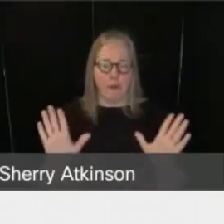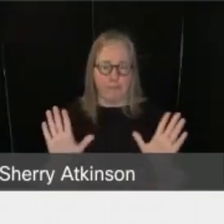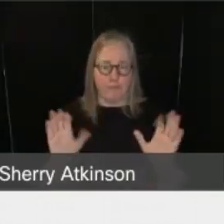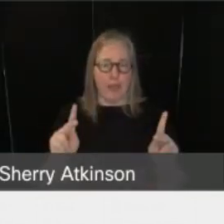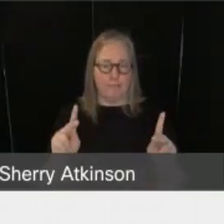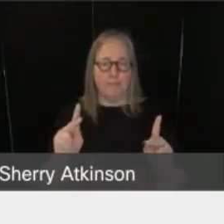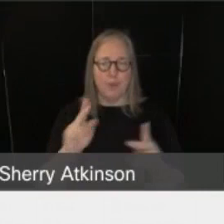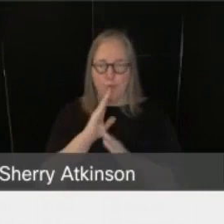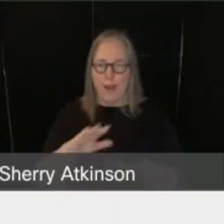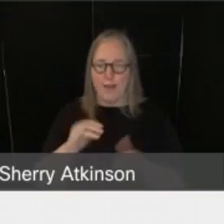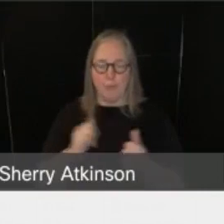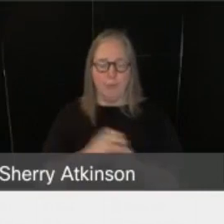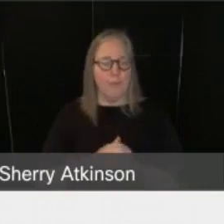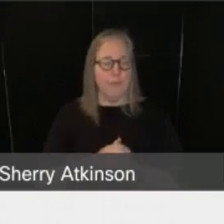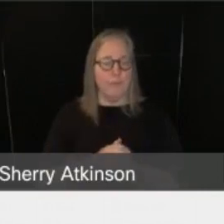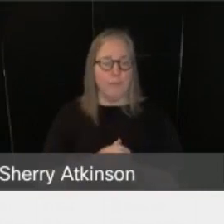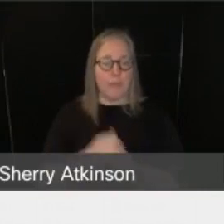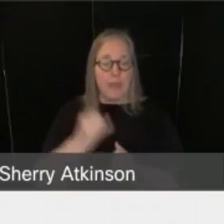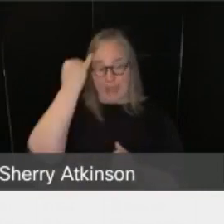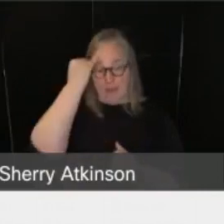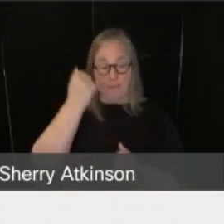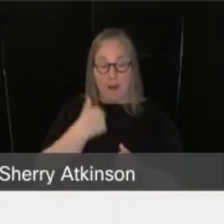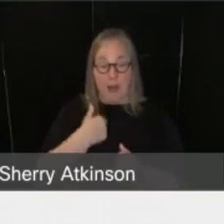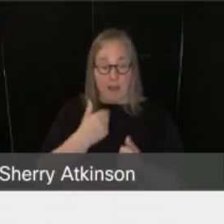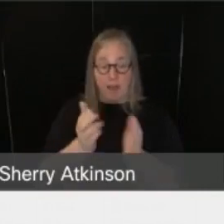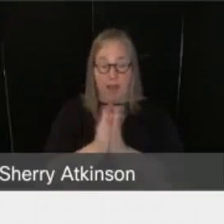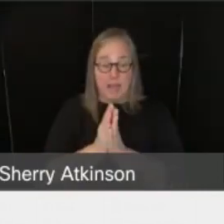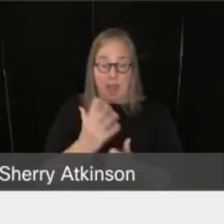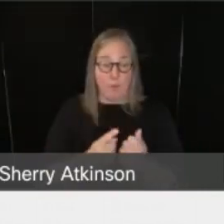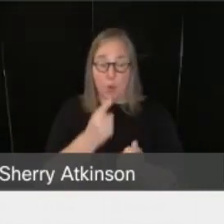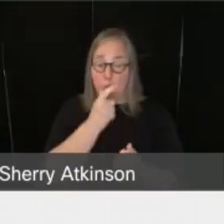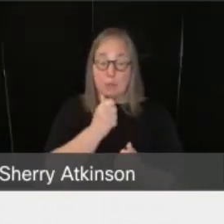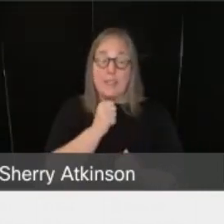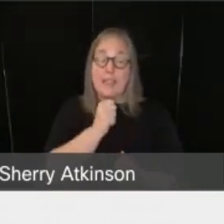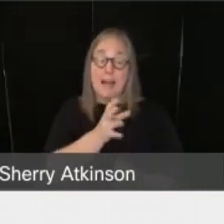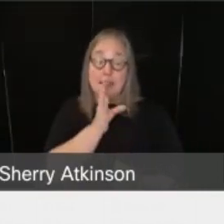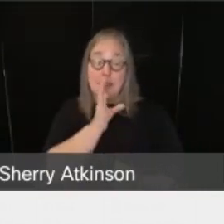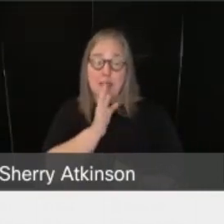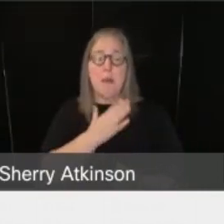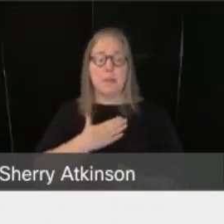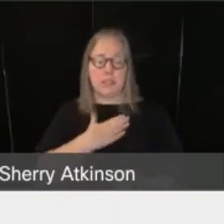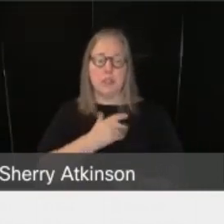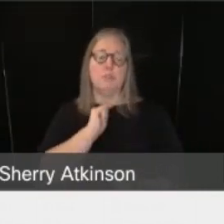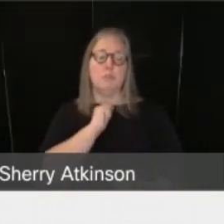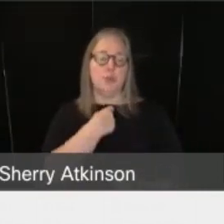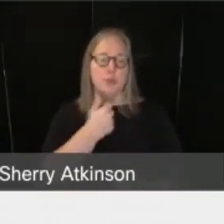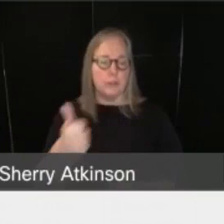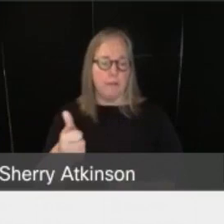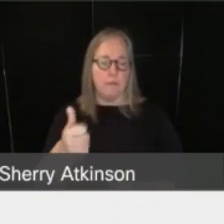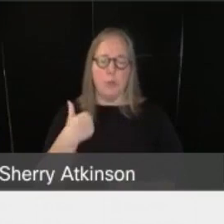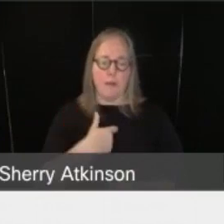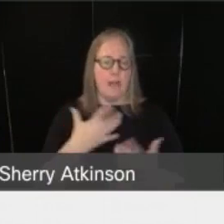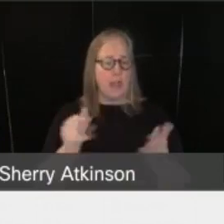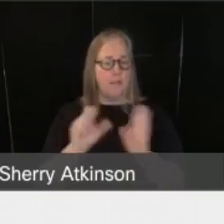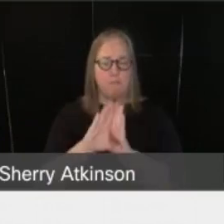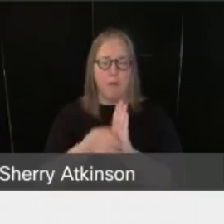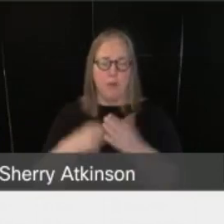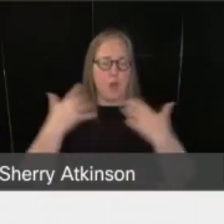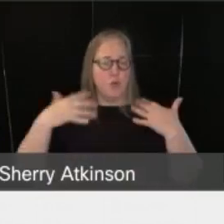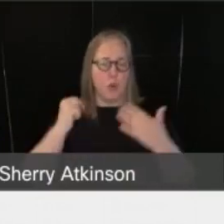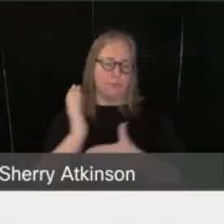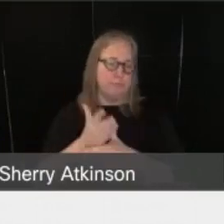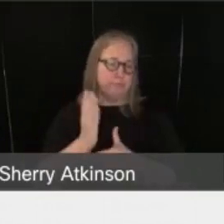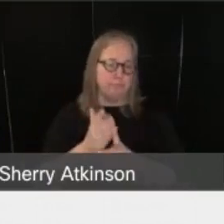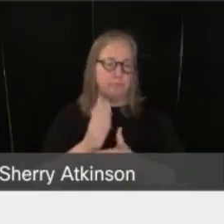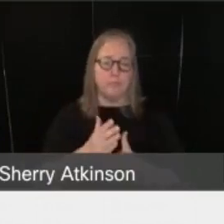All right. If I can ask everybody that's not speaking if they can mute themselves, please. We have a lot of background noise. Okay,